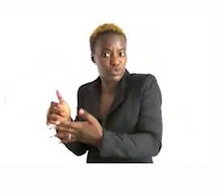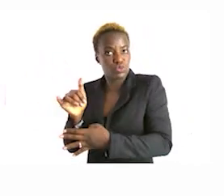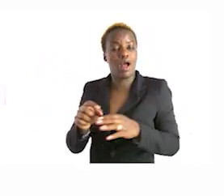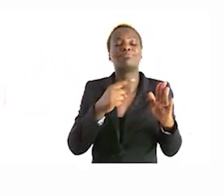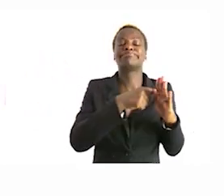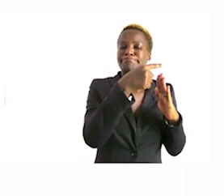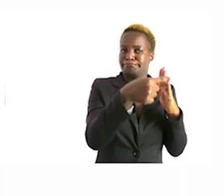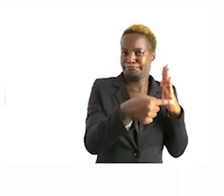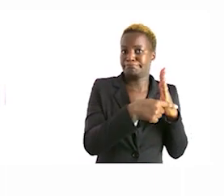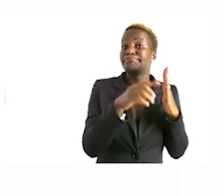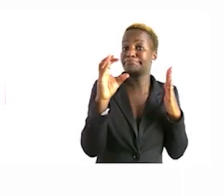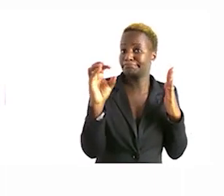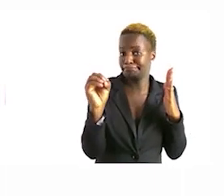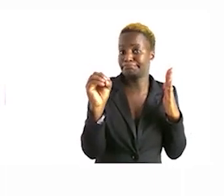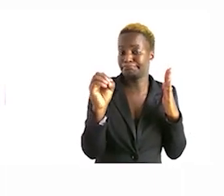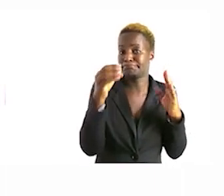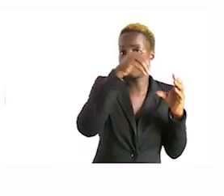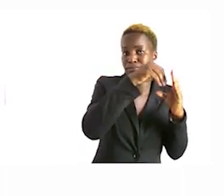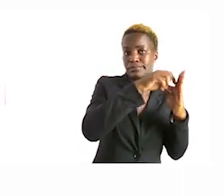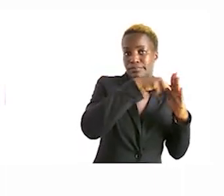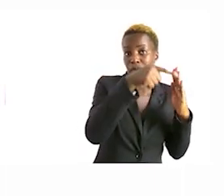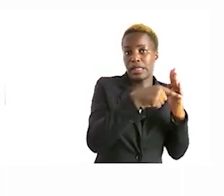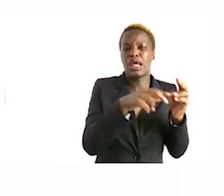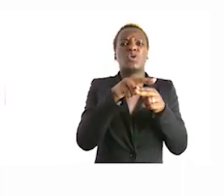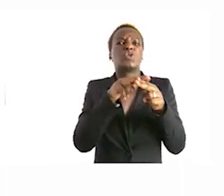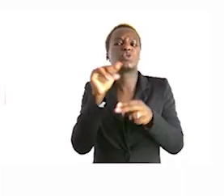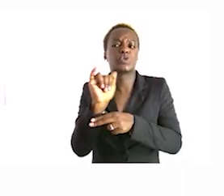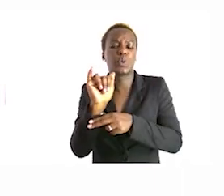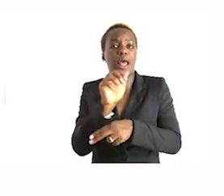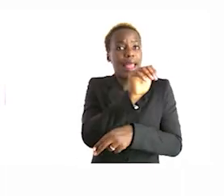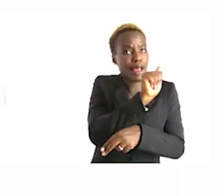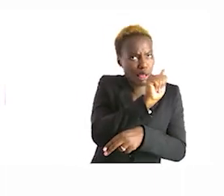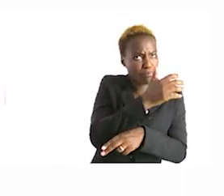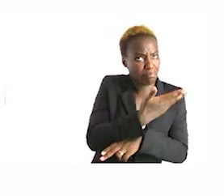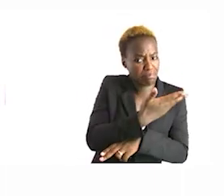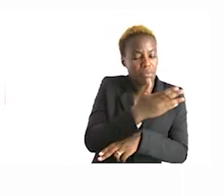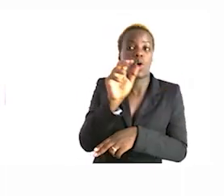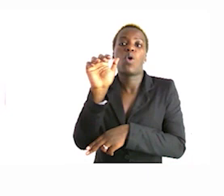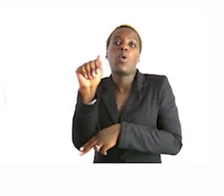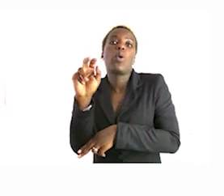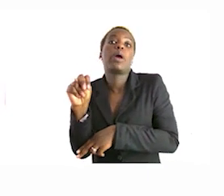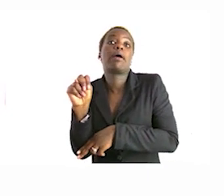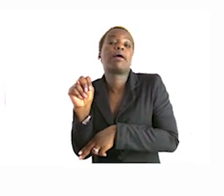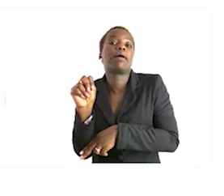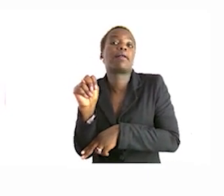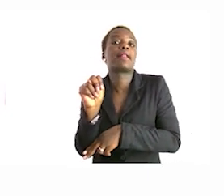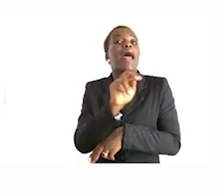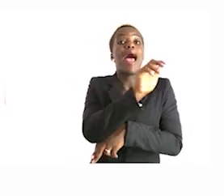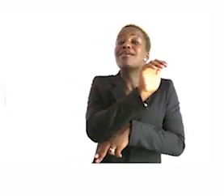the article N. So which means before we say the word orange, we have to pronounce it as